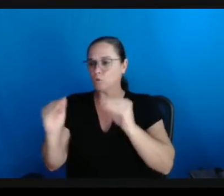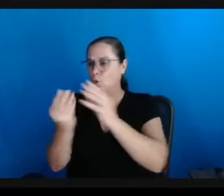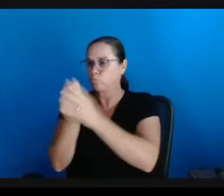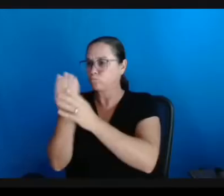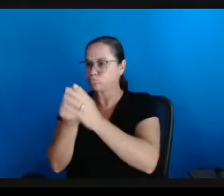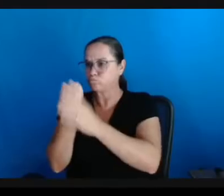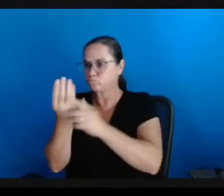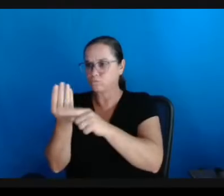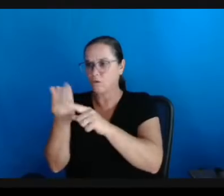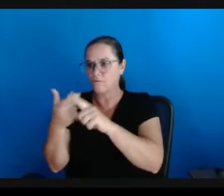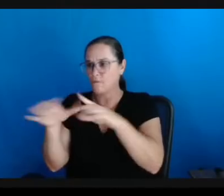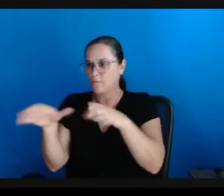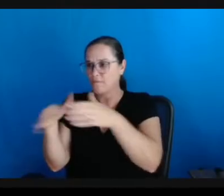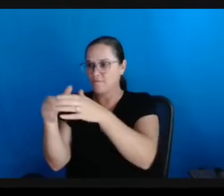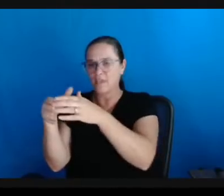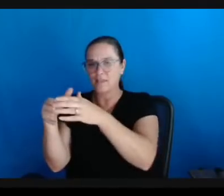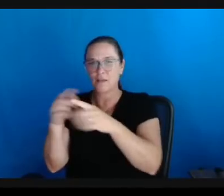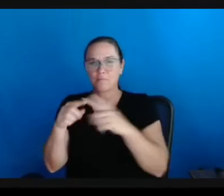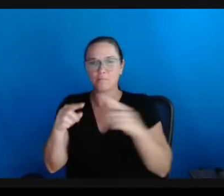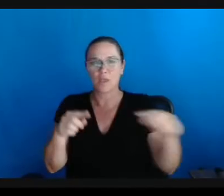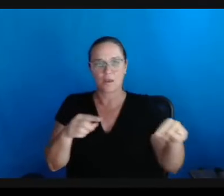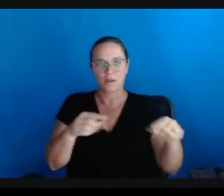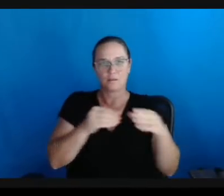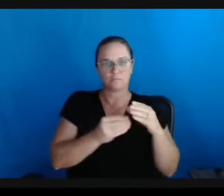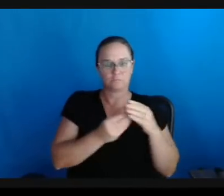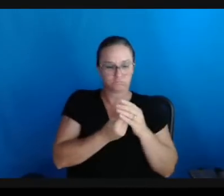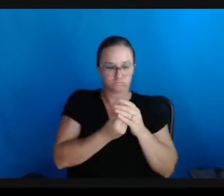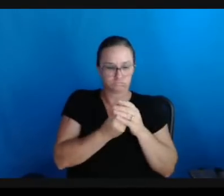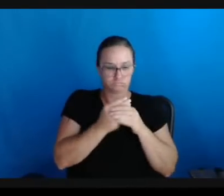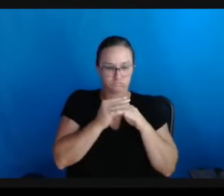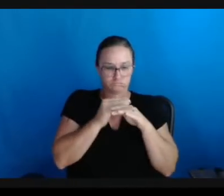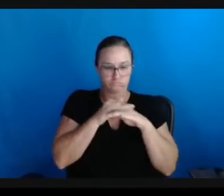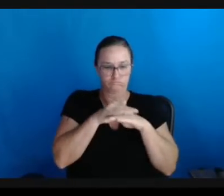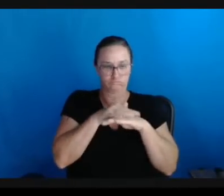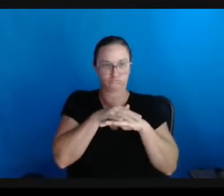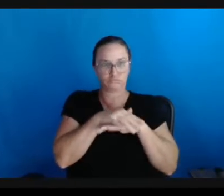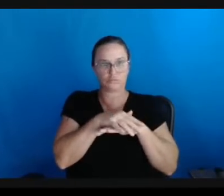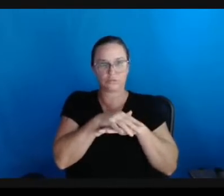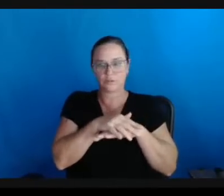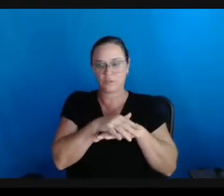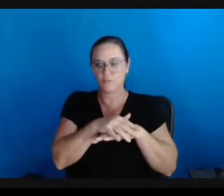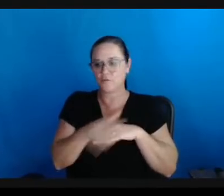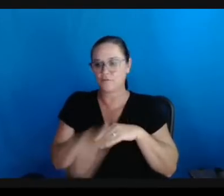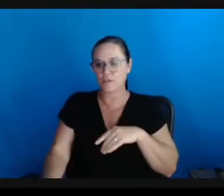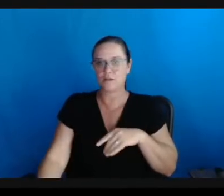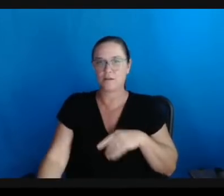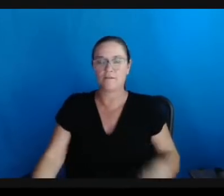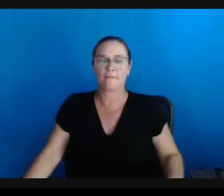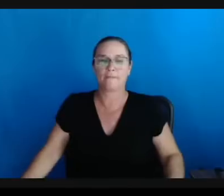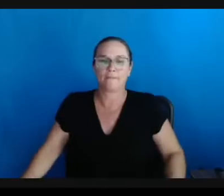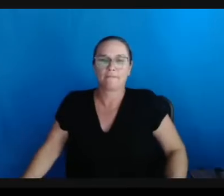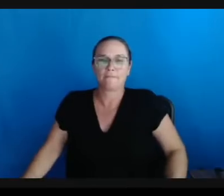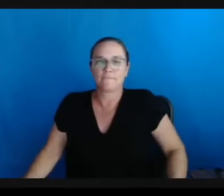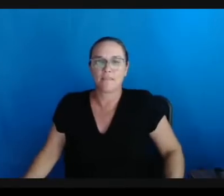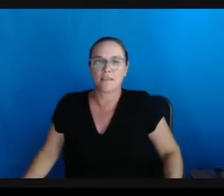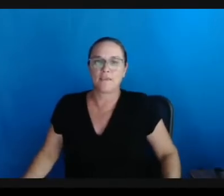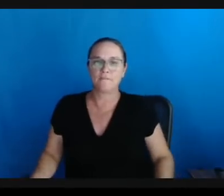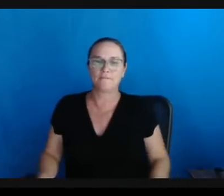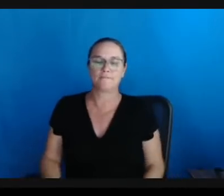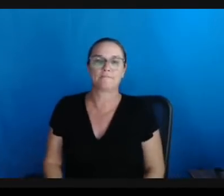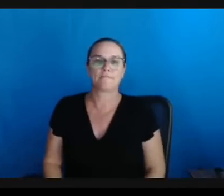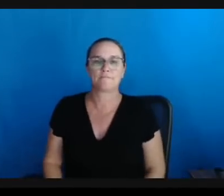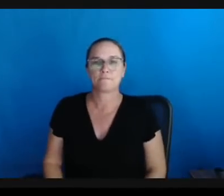itself, but changes beneath the solidified crater floor, resulting in material oozing out